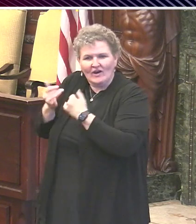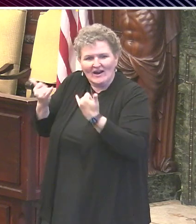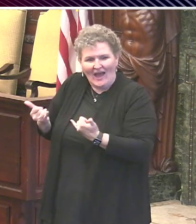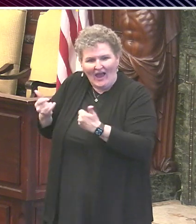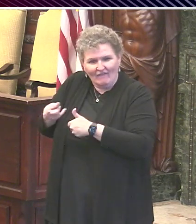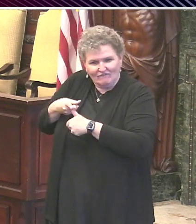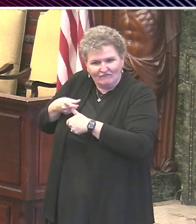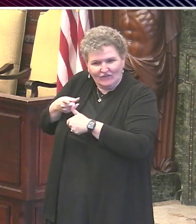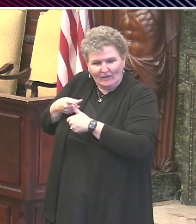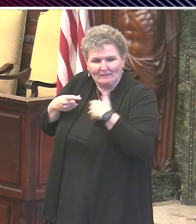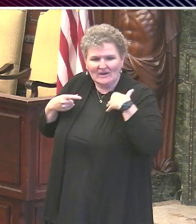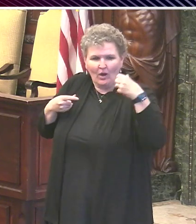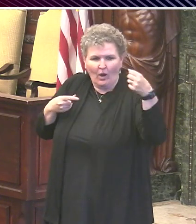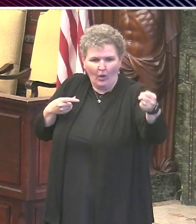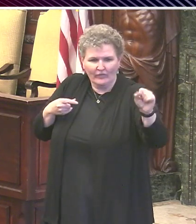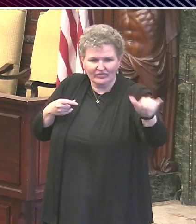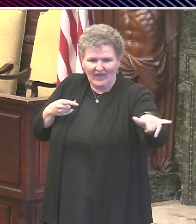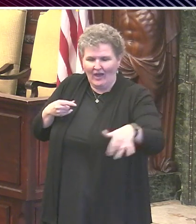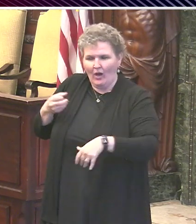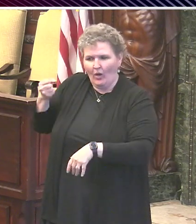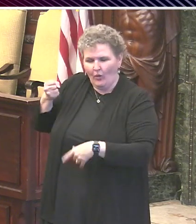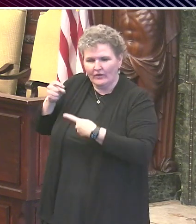Thank you.